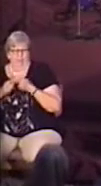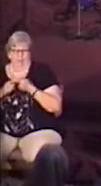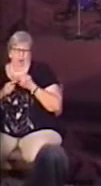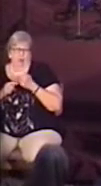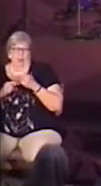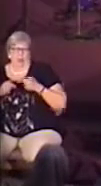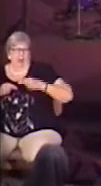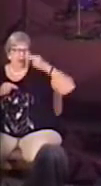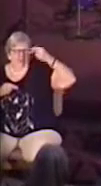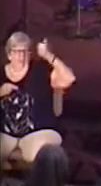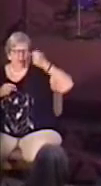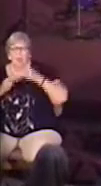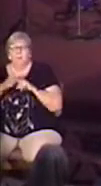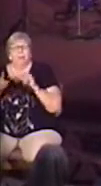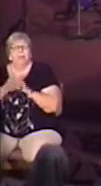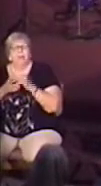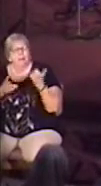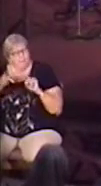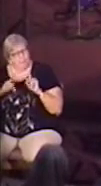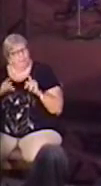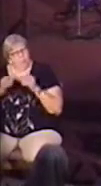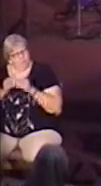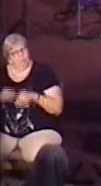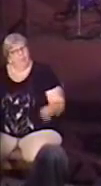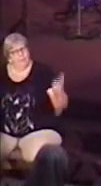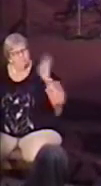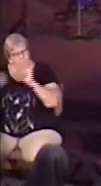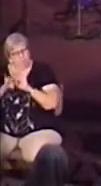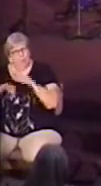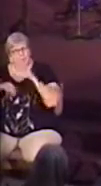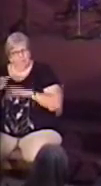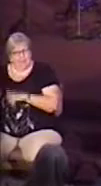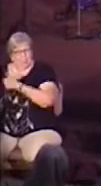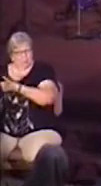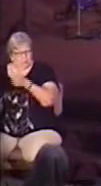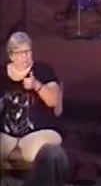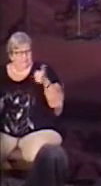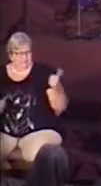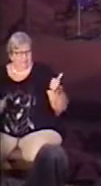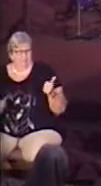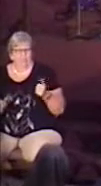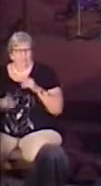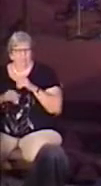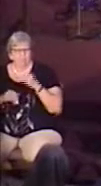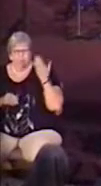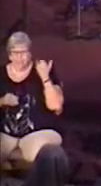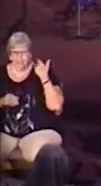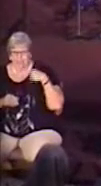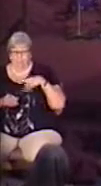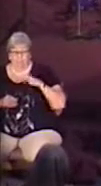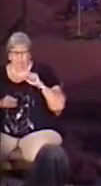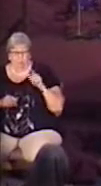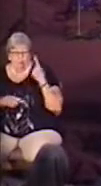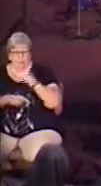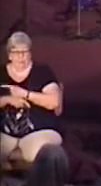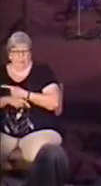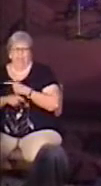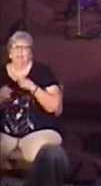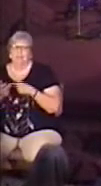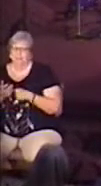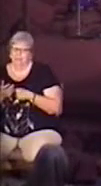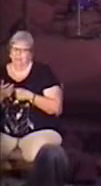that other people are literally more important than yourself. And in Paul's day, much like our own, this was a